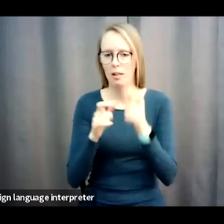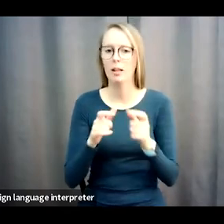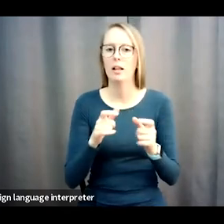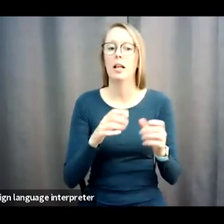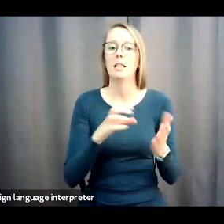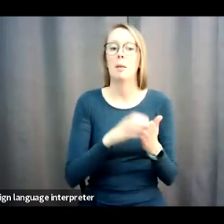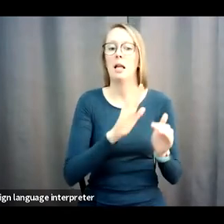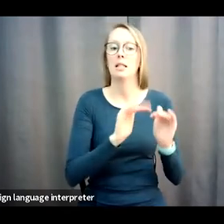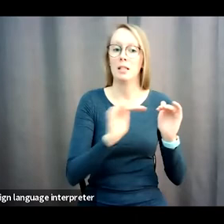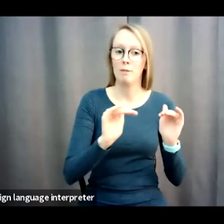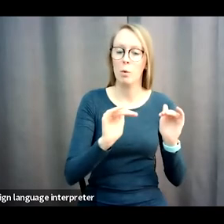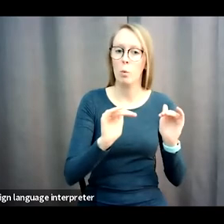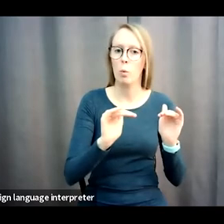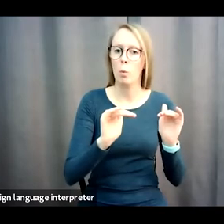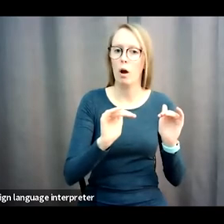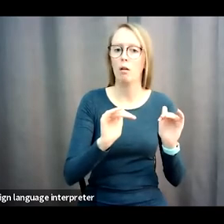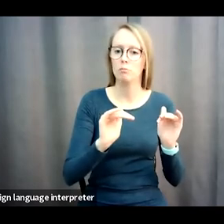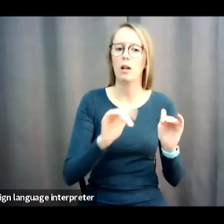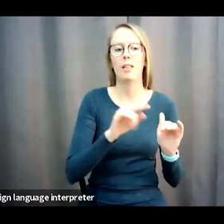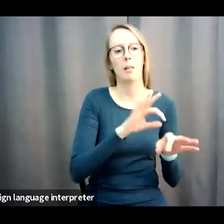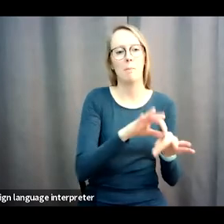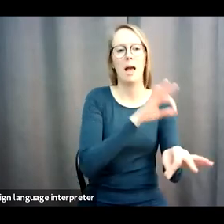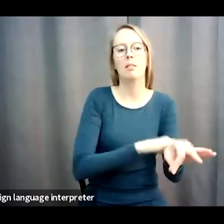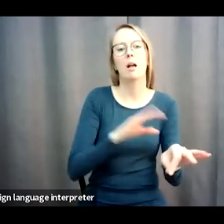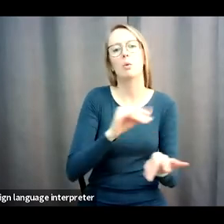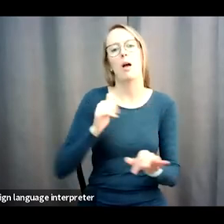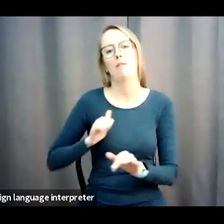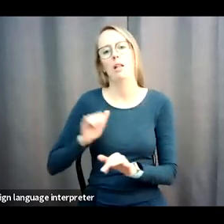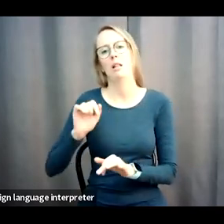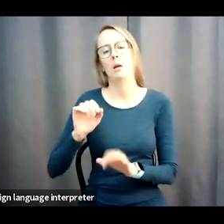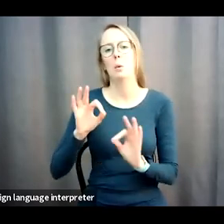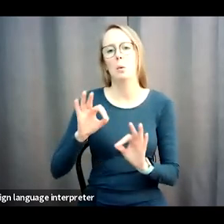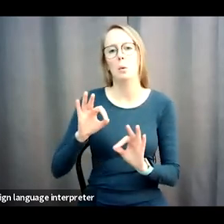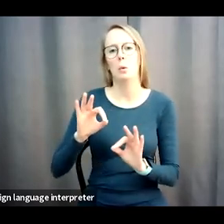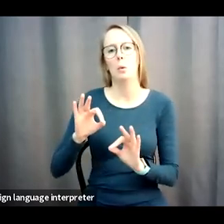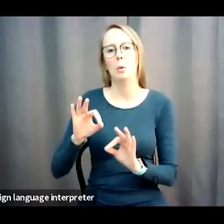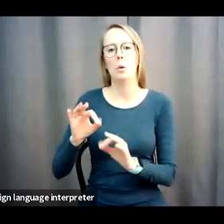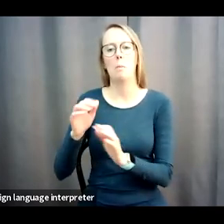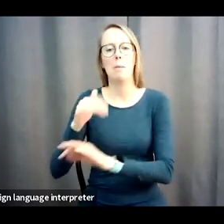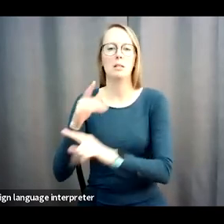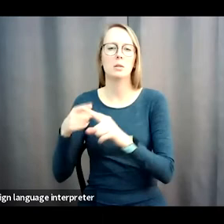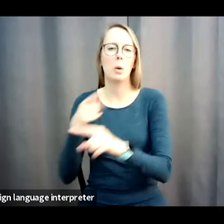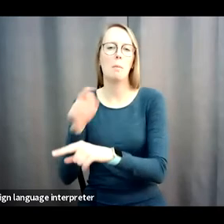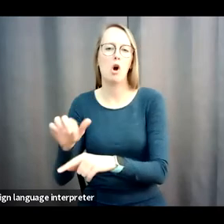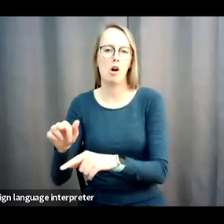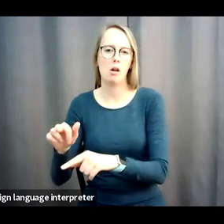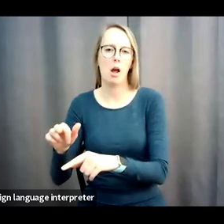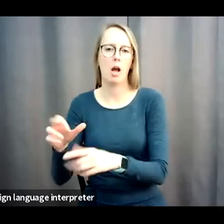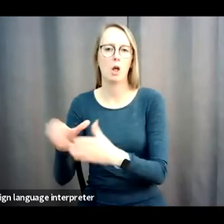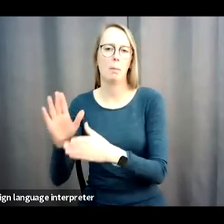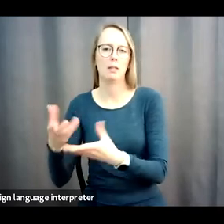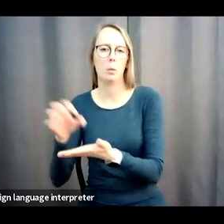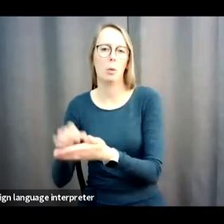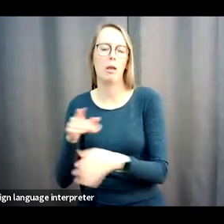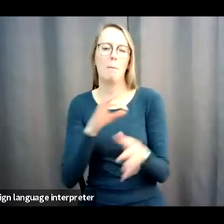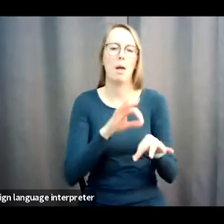civilization can be measured from the way it treats its most vulnerable groups. This should